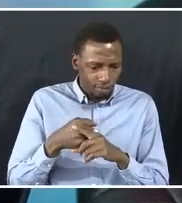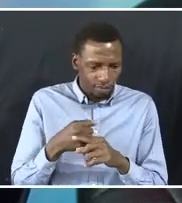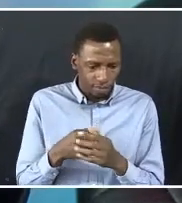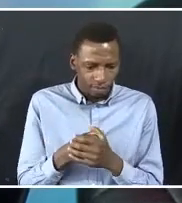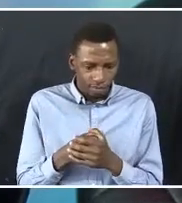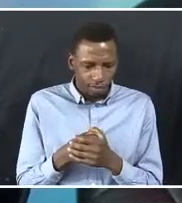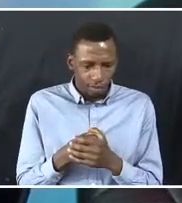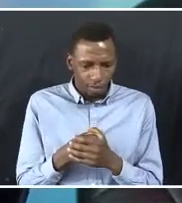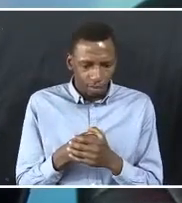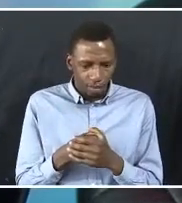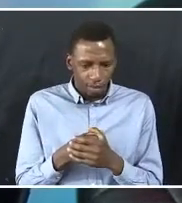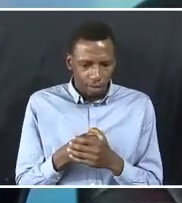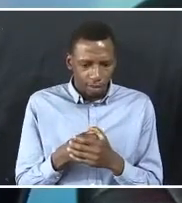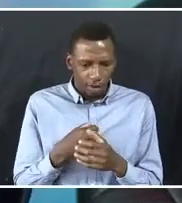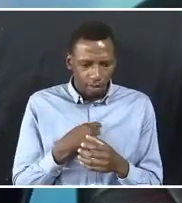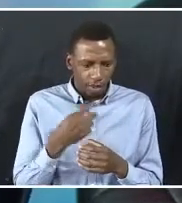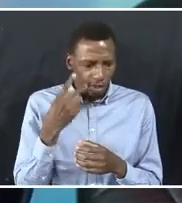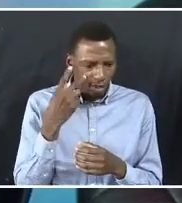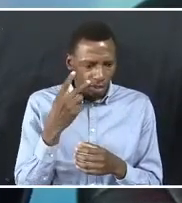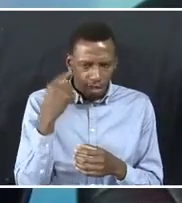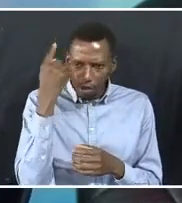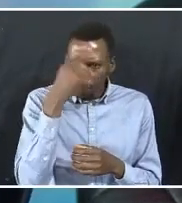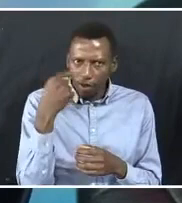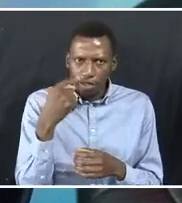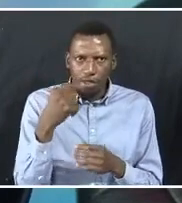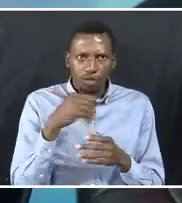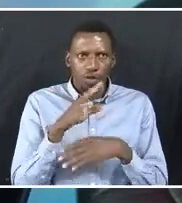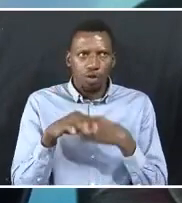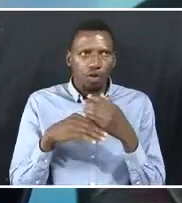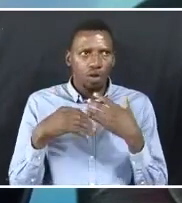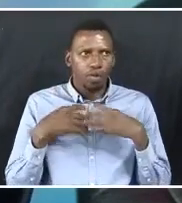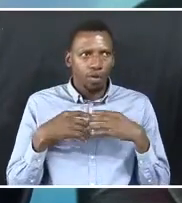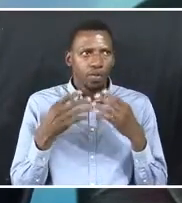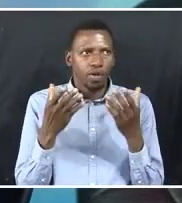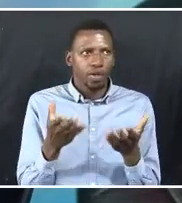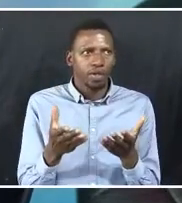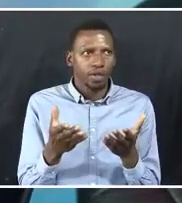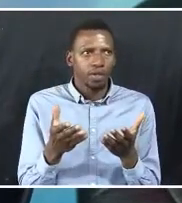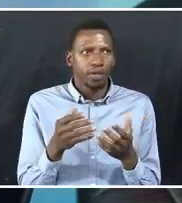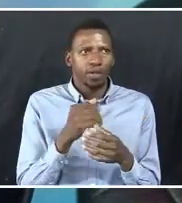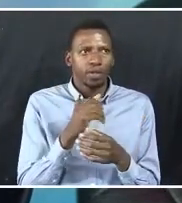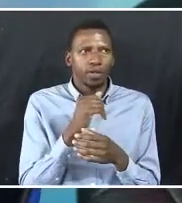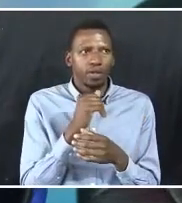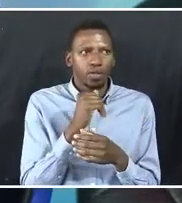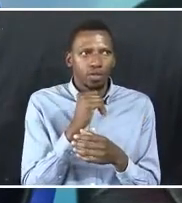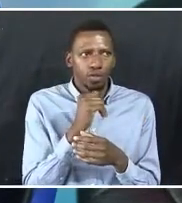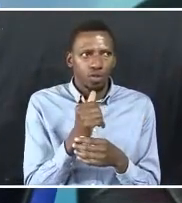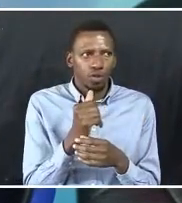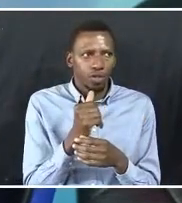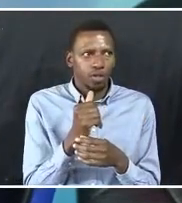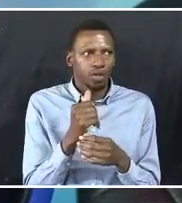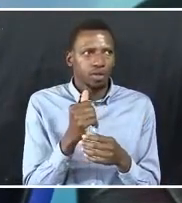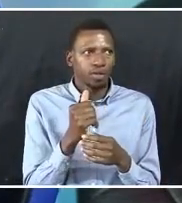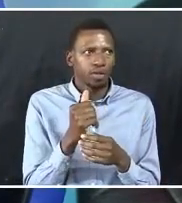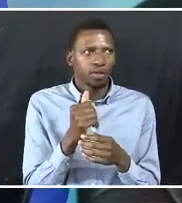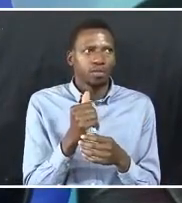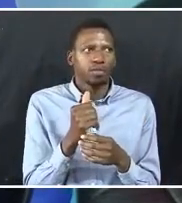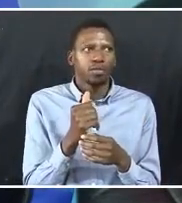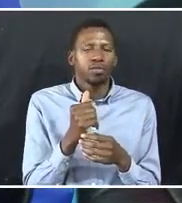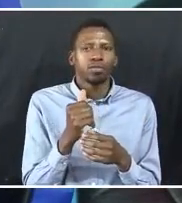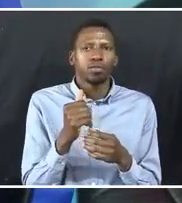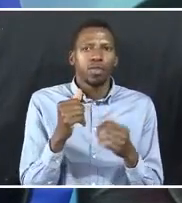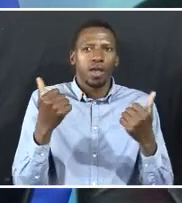I look at the faces of everybody here. Not a single person failed to give in for